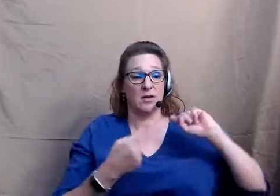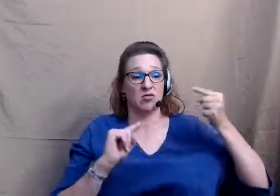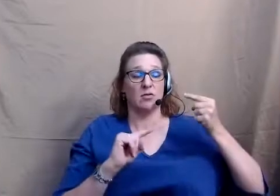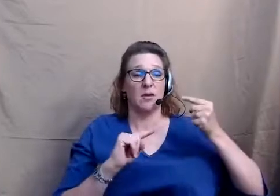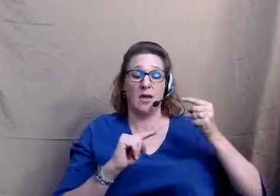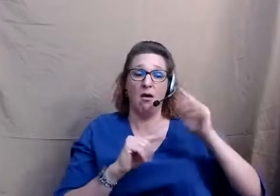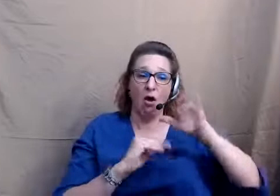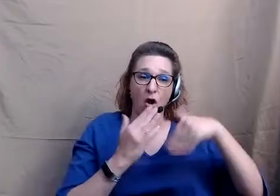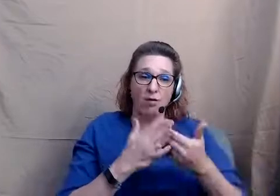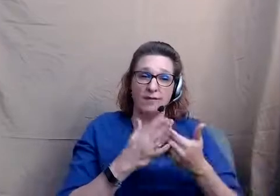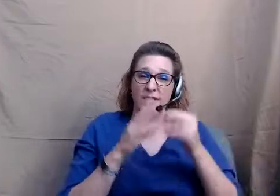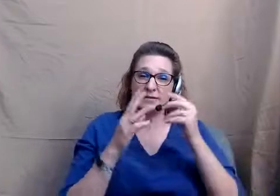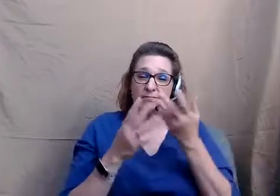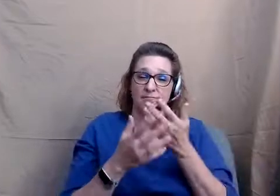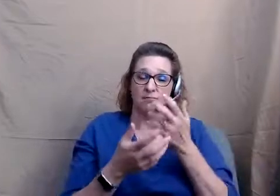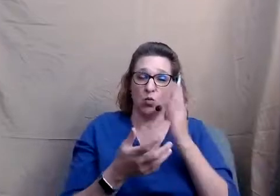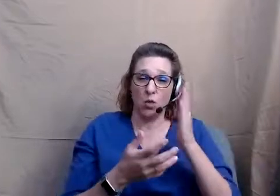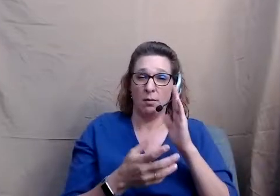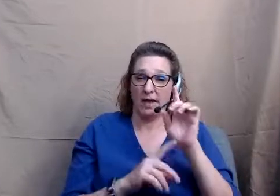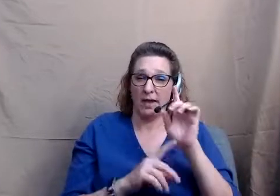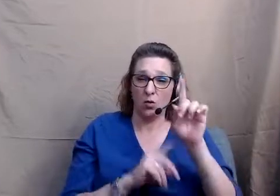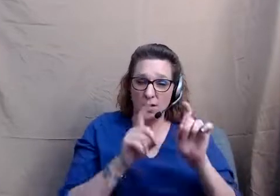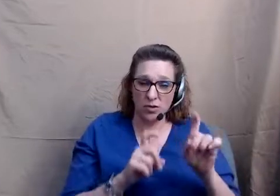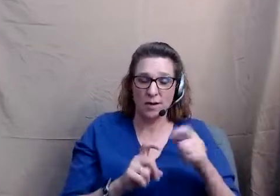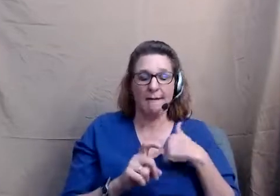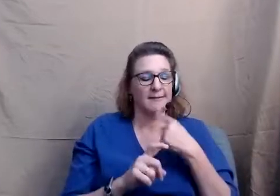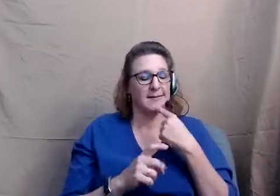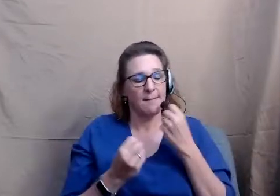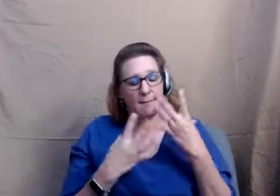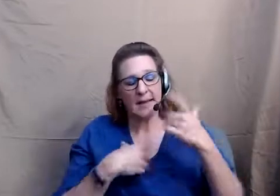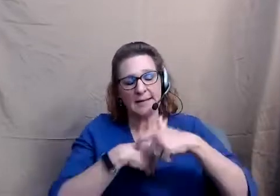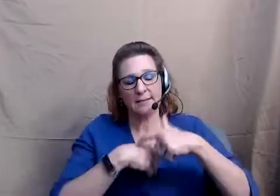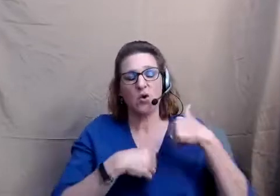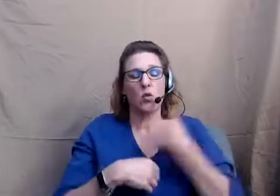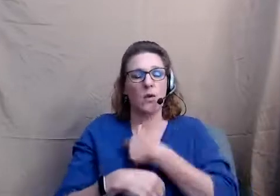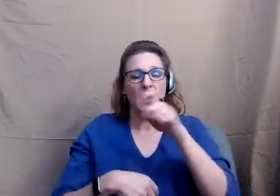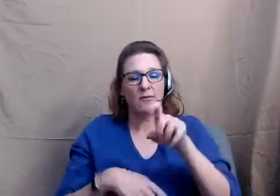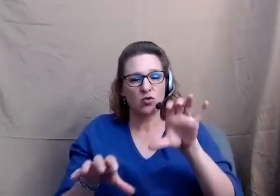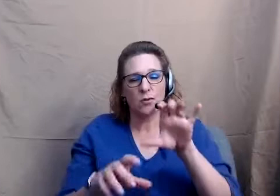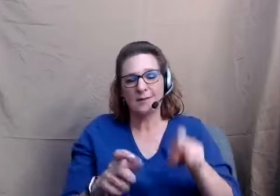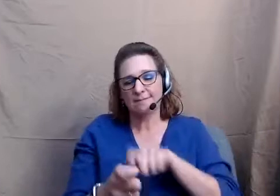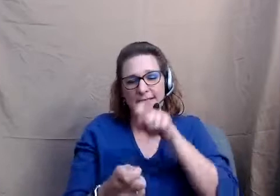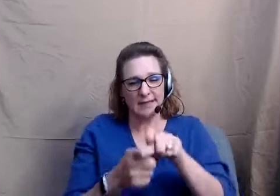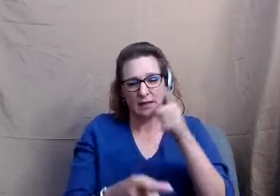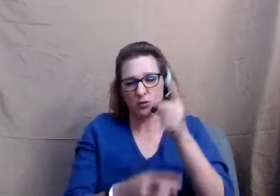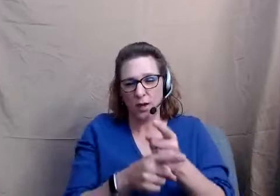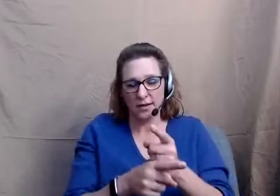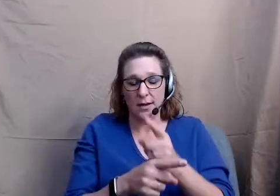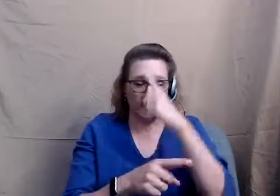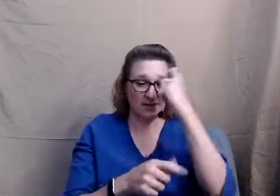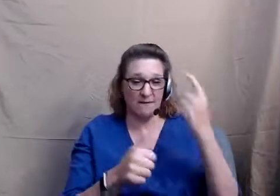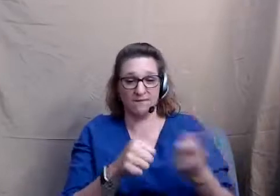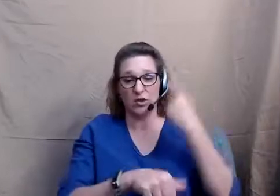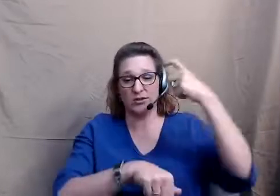question. And I've said that a million times in talking about restorative justice, that we have to do it absolutely right, because the first time that it